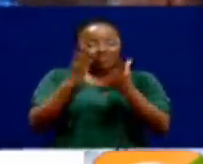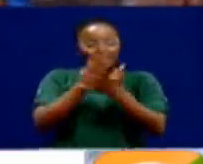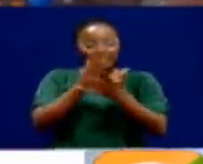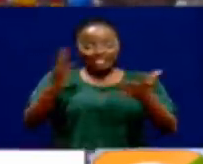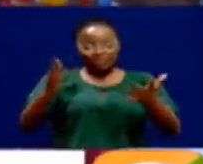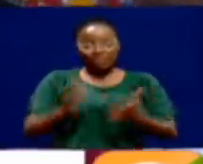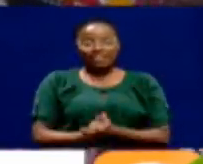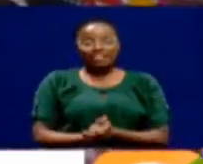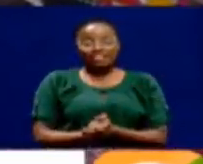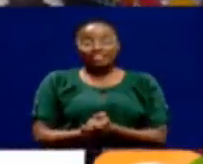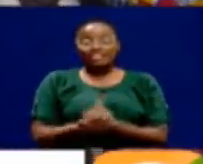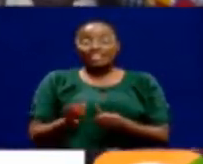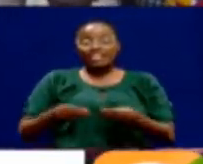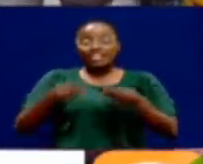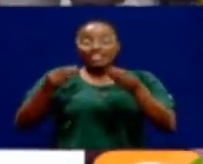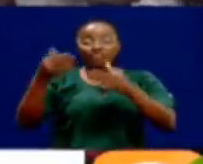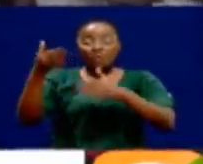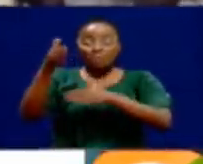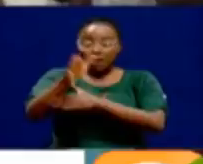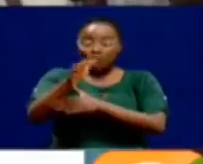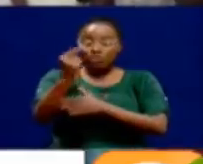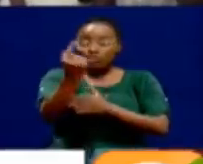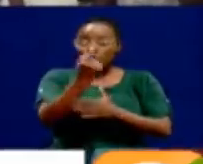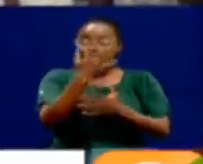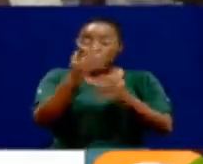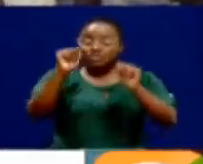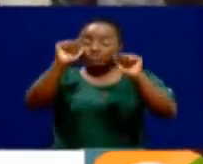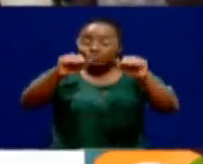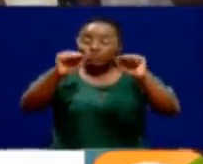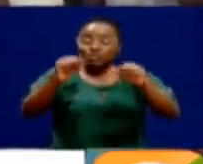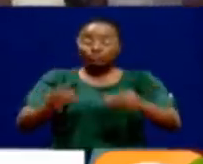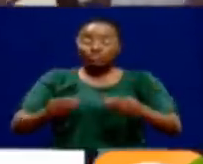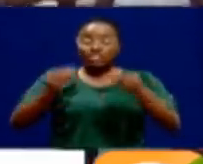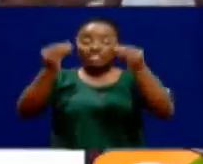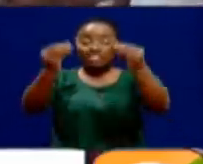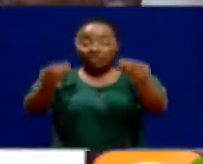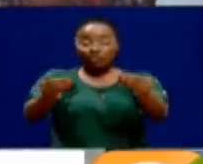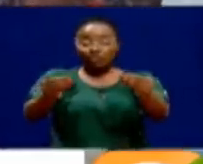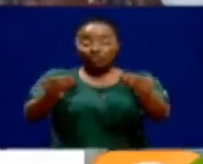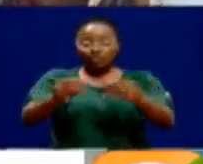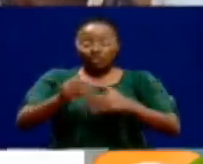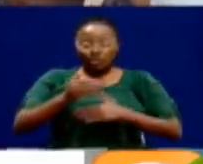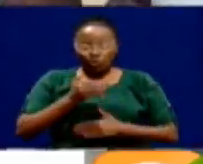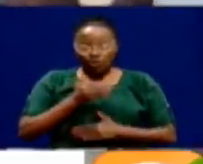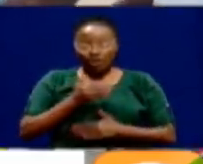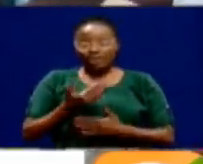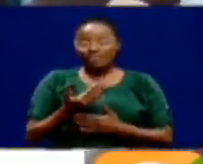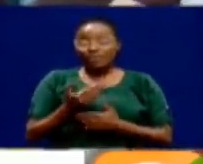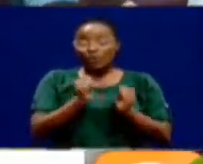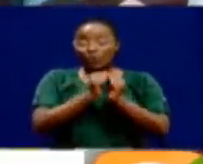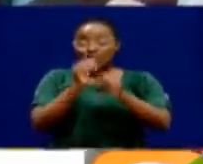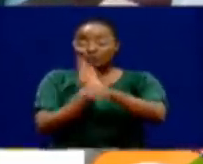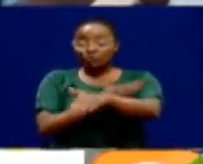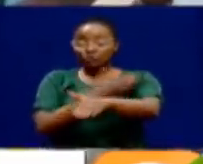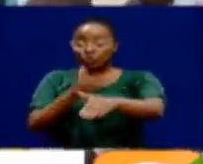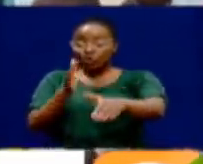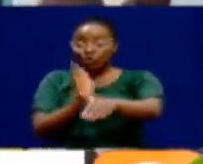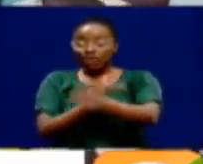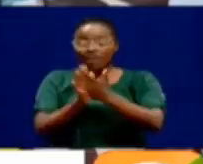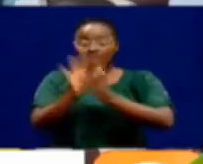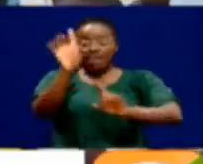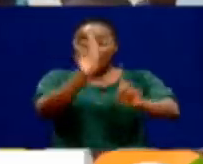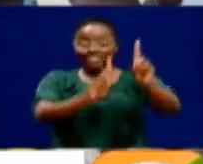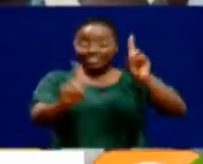strangers, giving back with the only thing they can, and honoring them with song